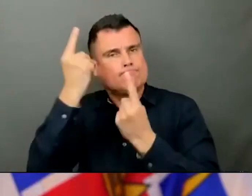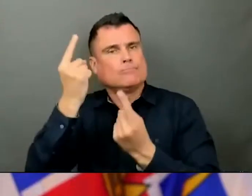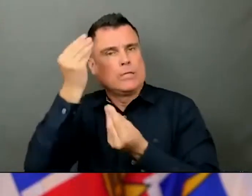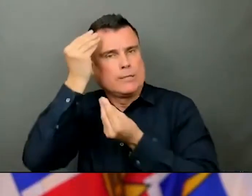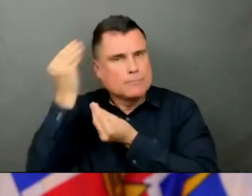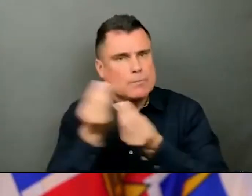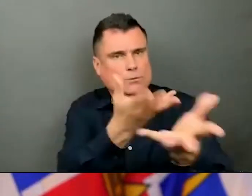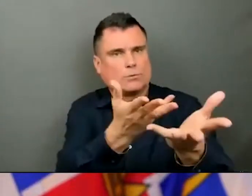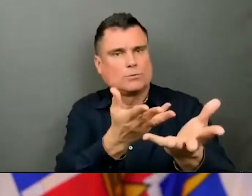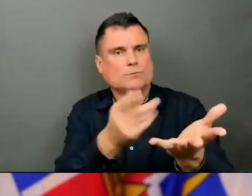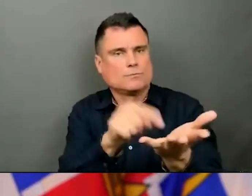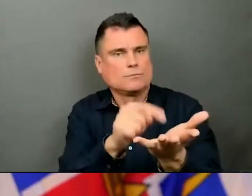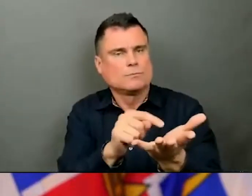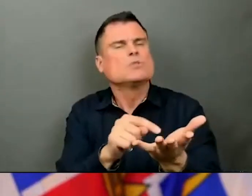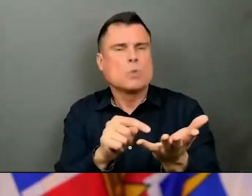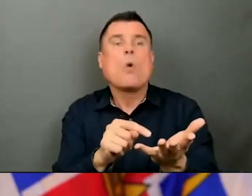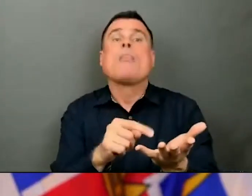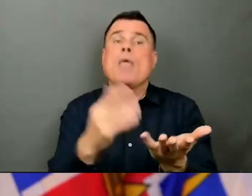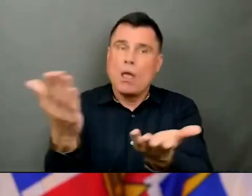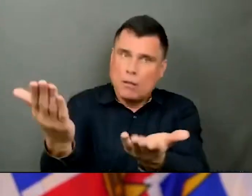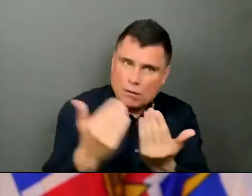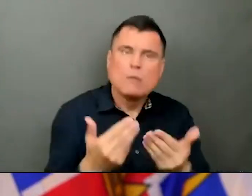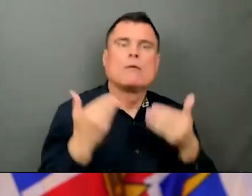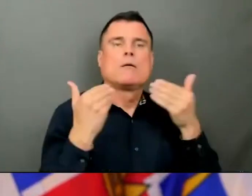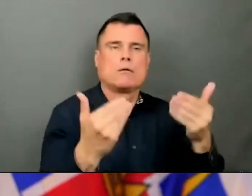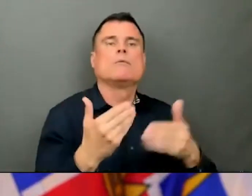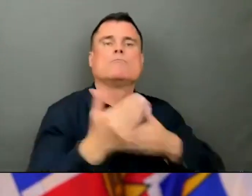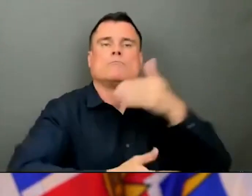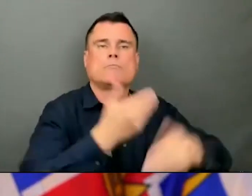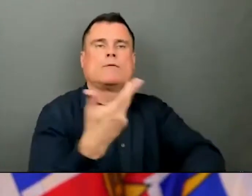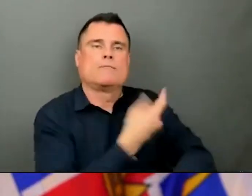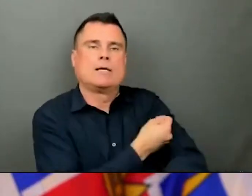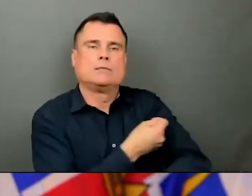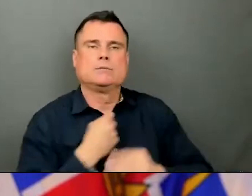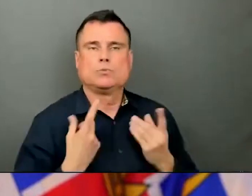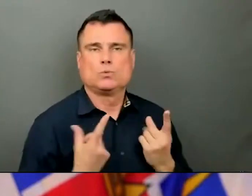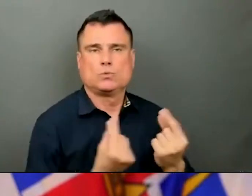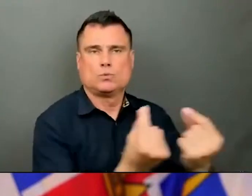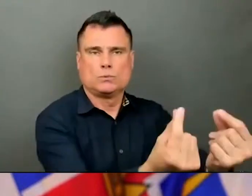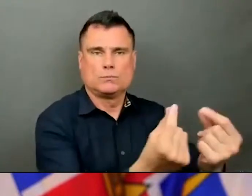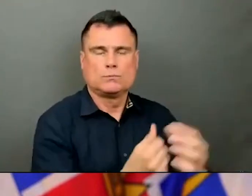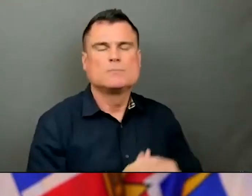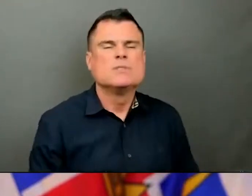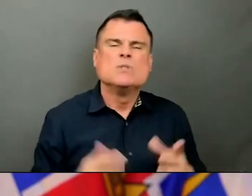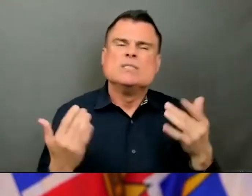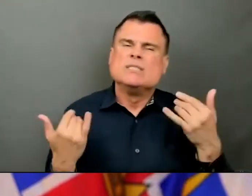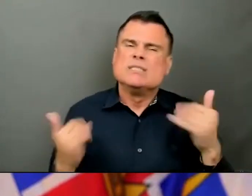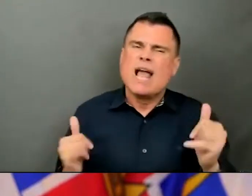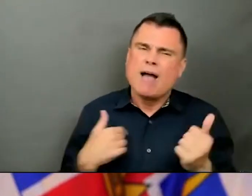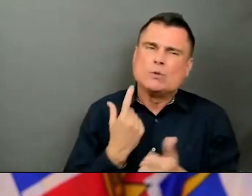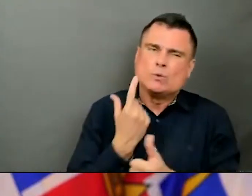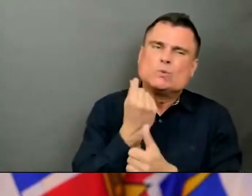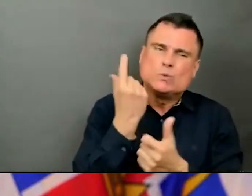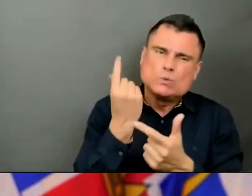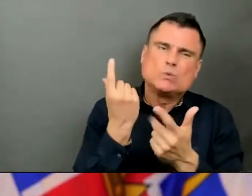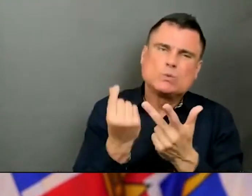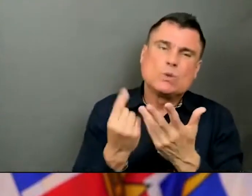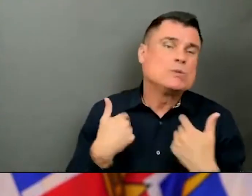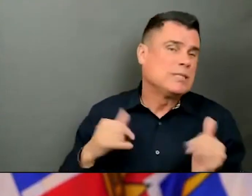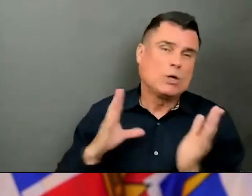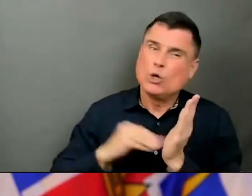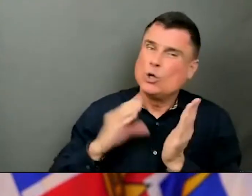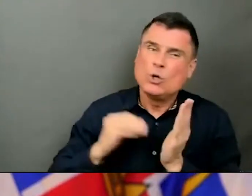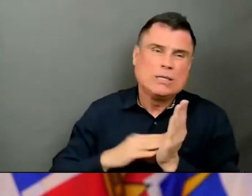that stream of getting immunized as quickly as we can. So there's still many, many things to learn as we go through this,